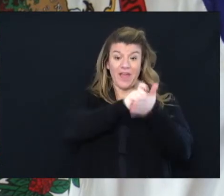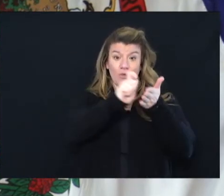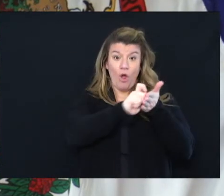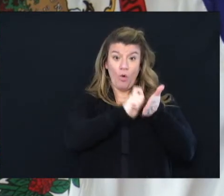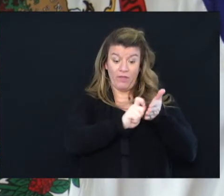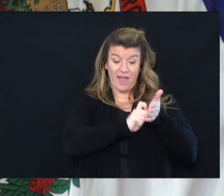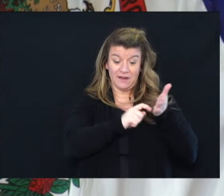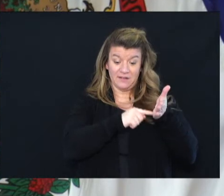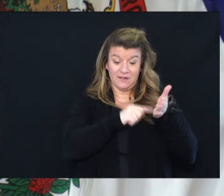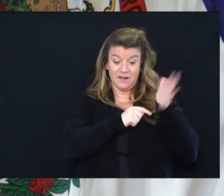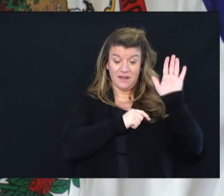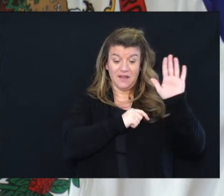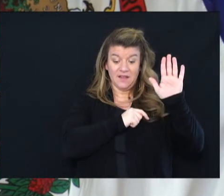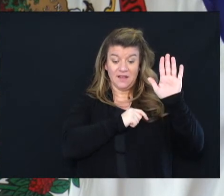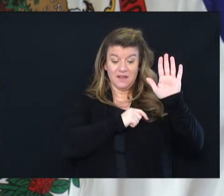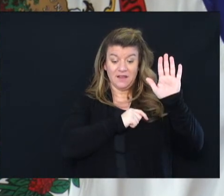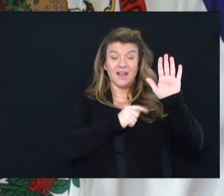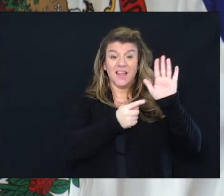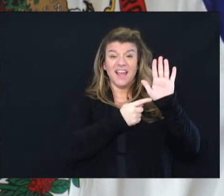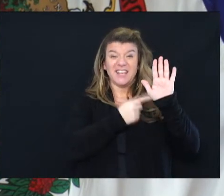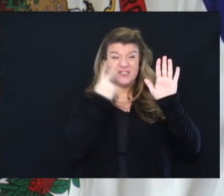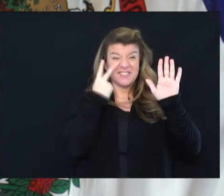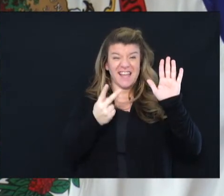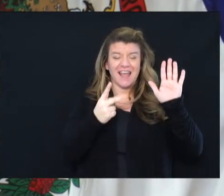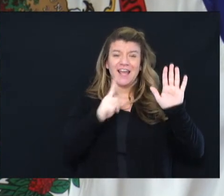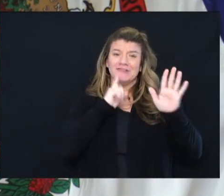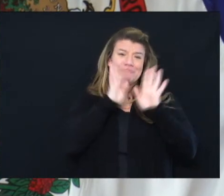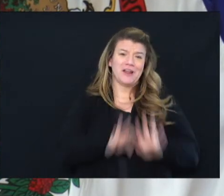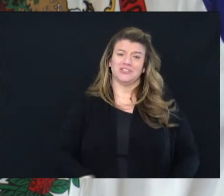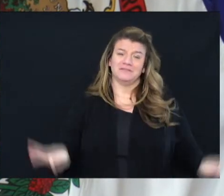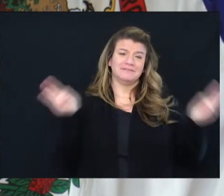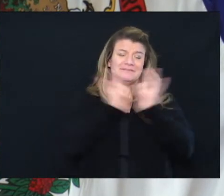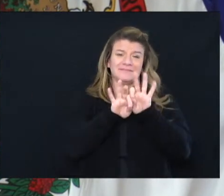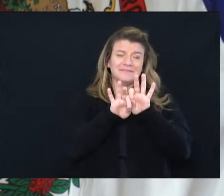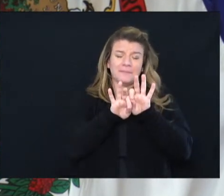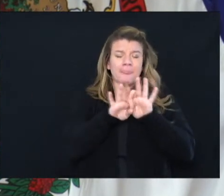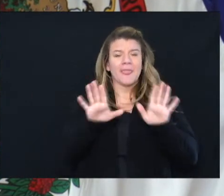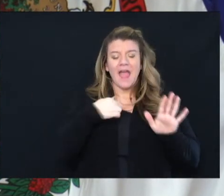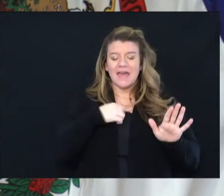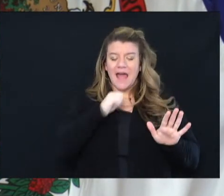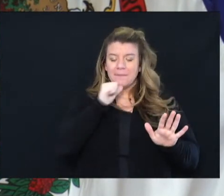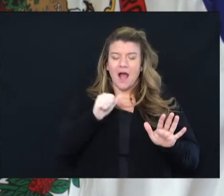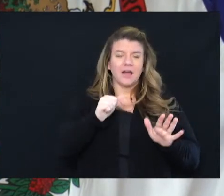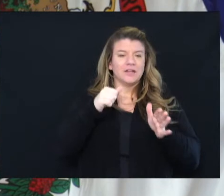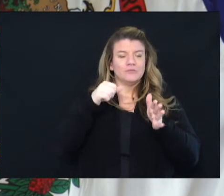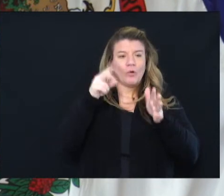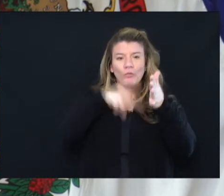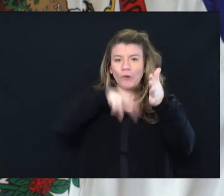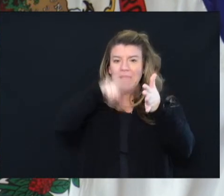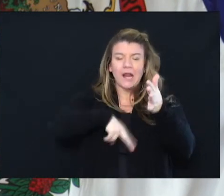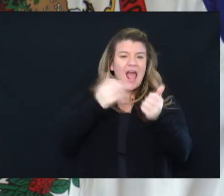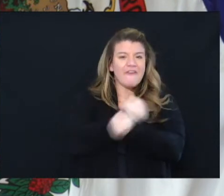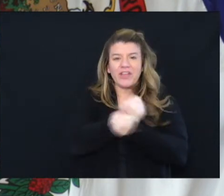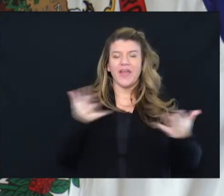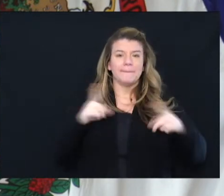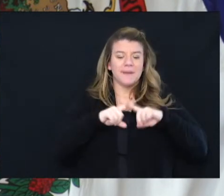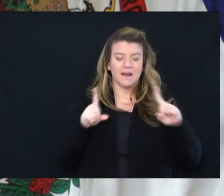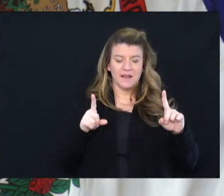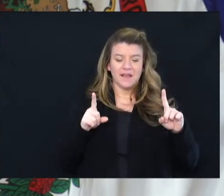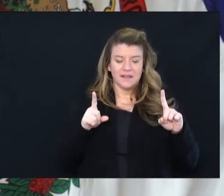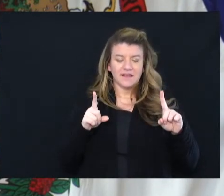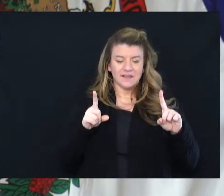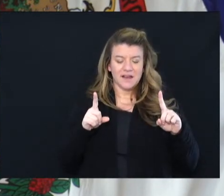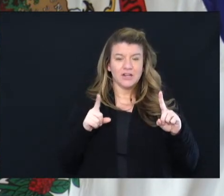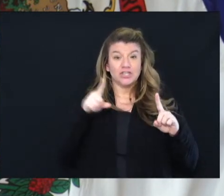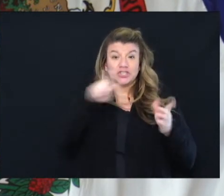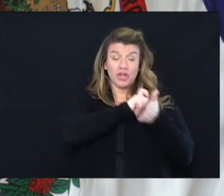everything, and it's just precious beyond belief. And I'm not going to go through all of it with you and everything,